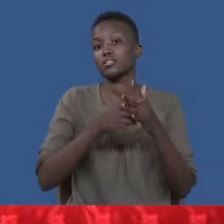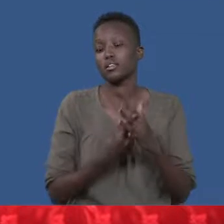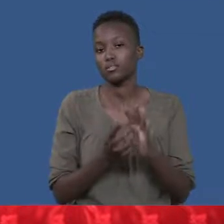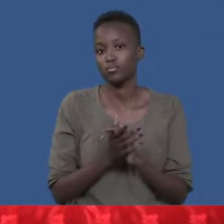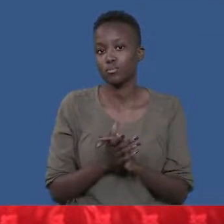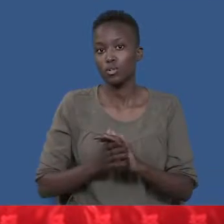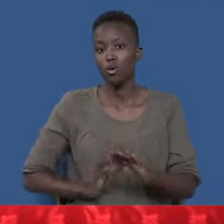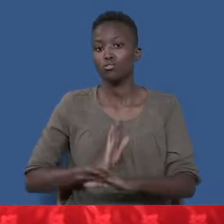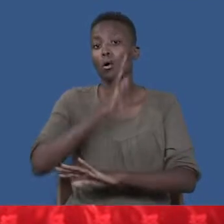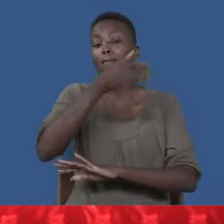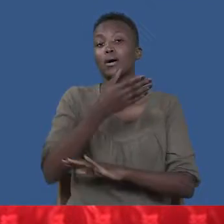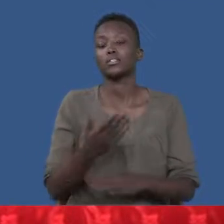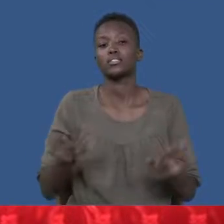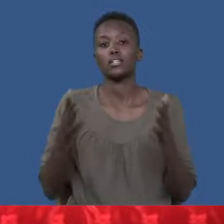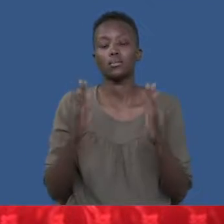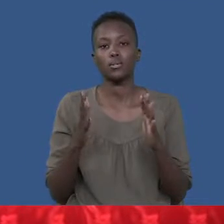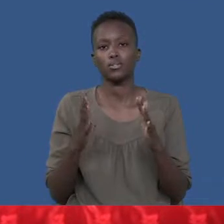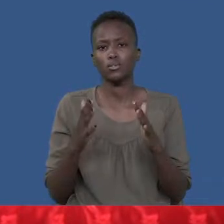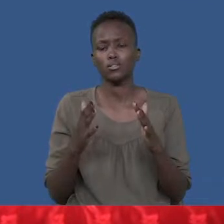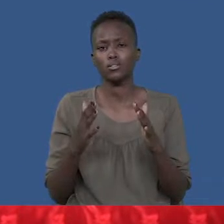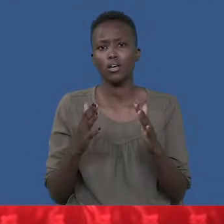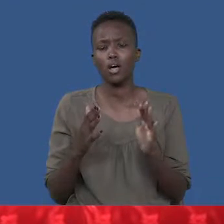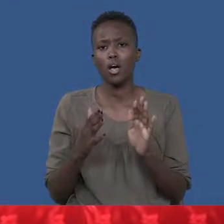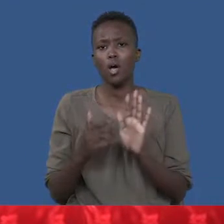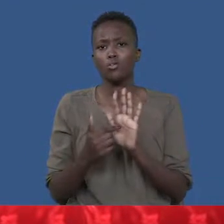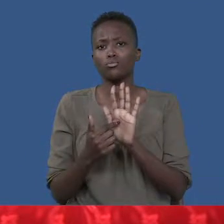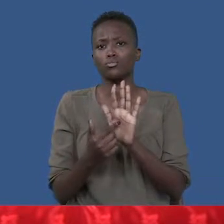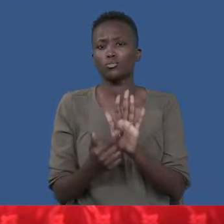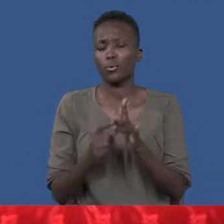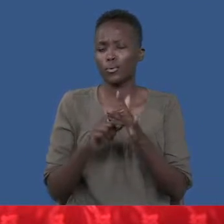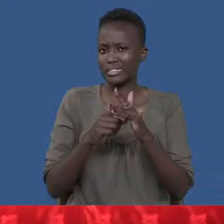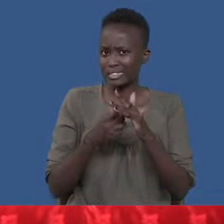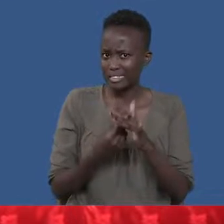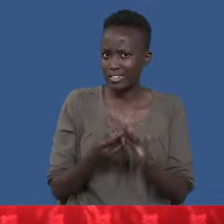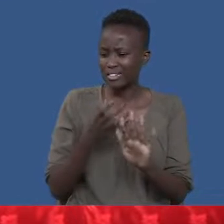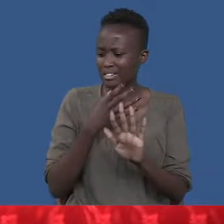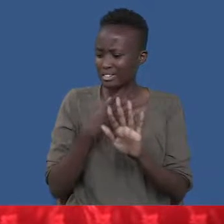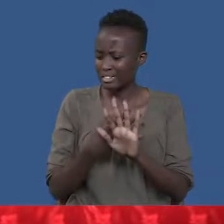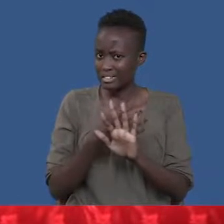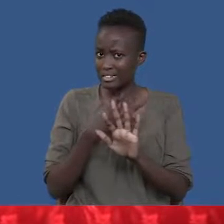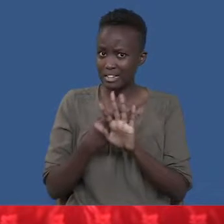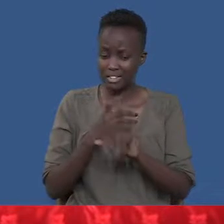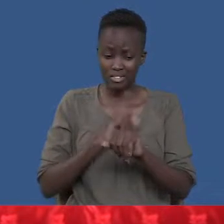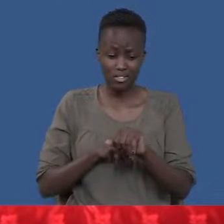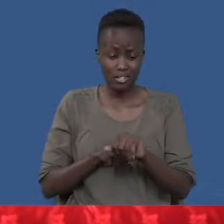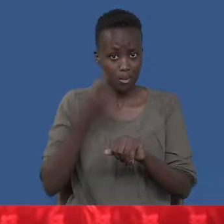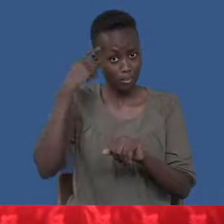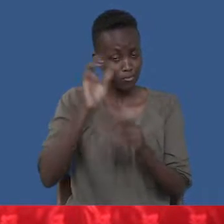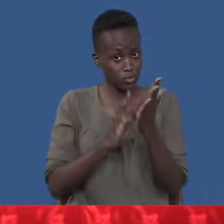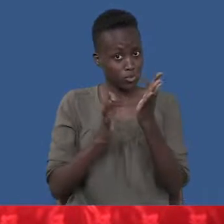Passover sets in motion very, very difficult hours for Jesus leading up to